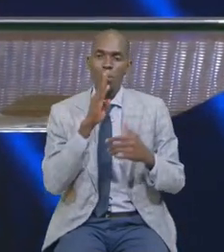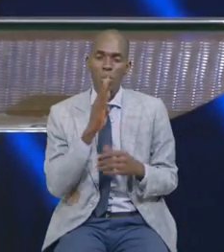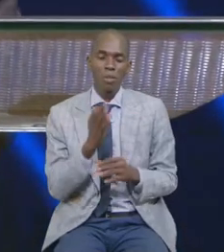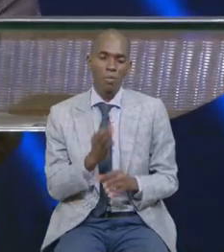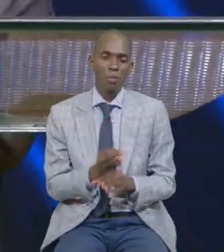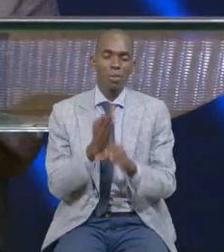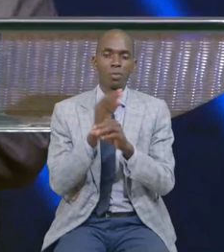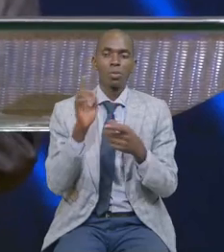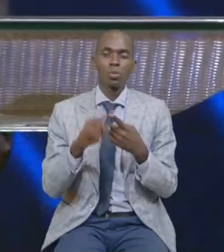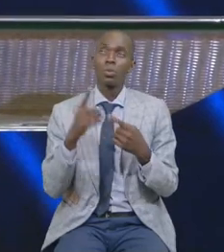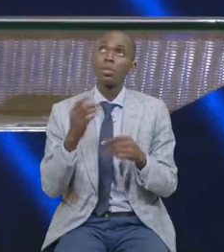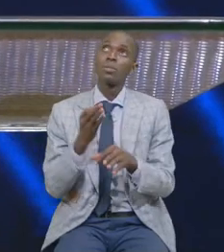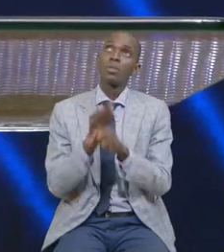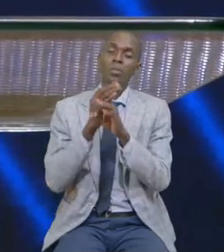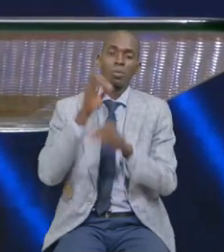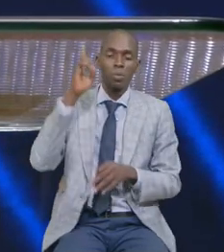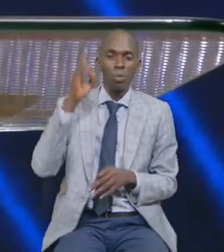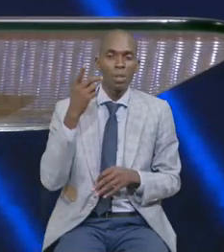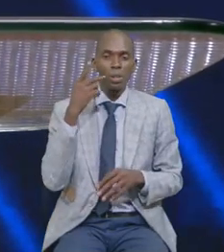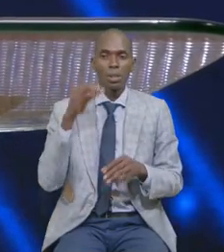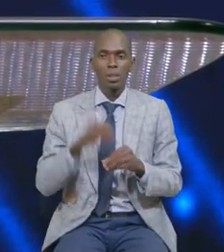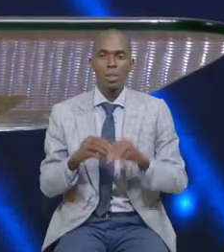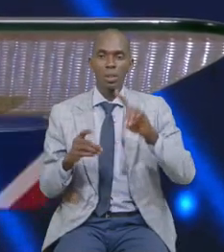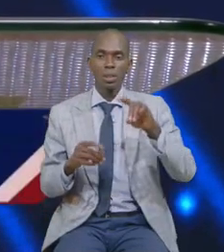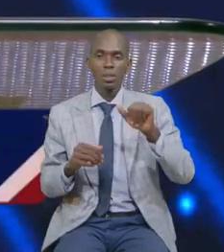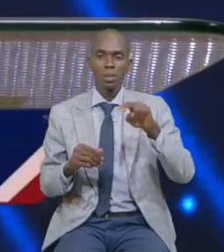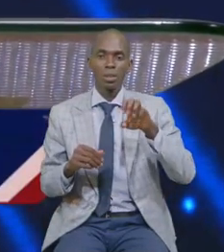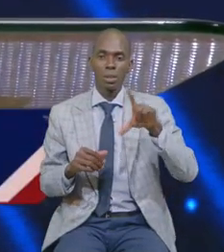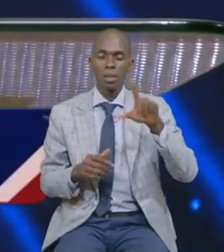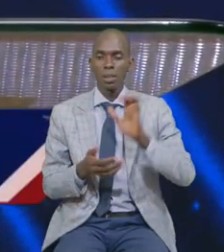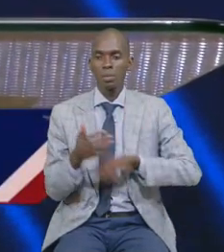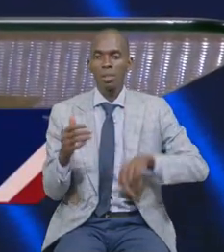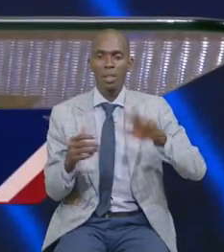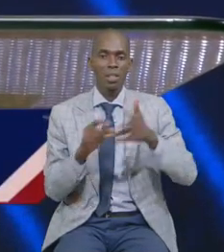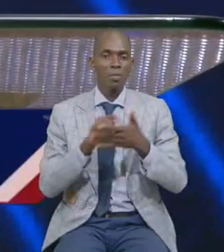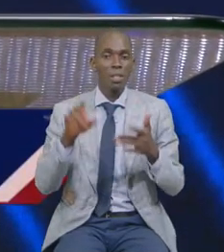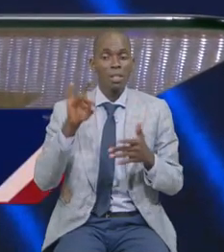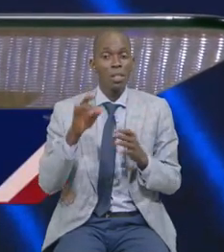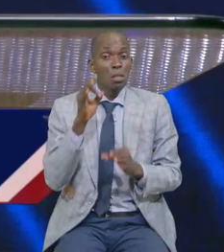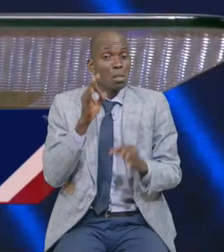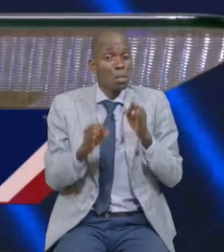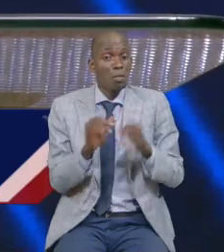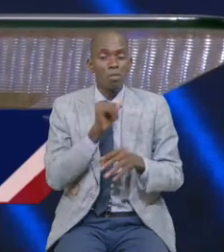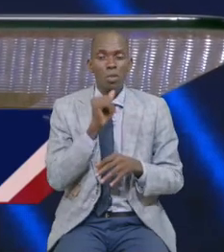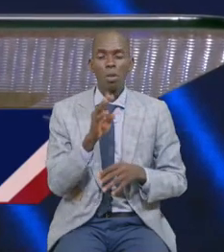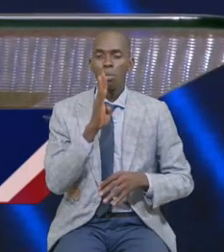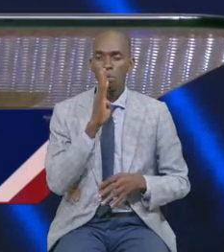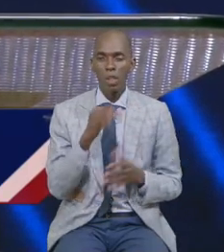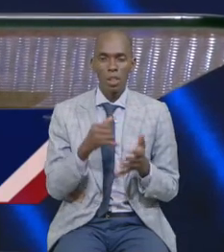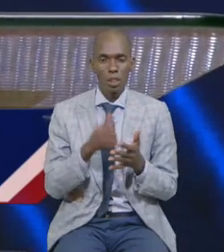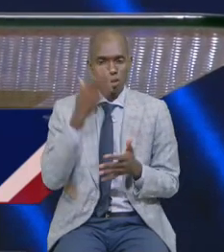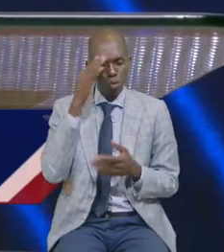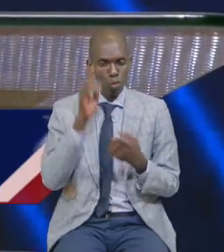also also Daniel chapter 3 verse 18. they said but if not be it no not